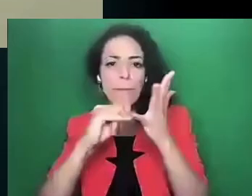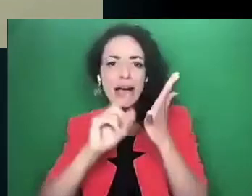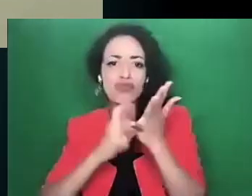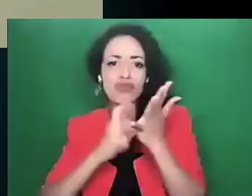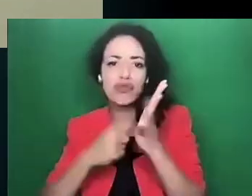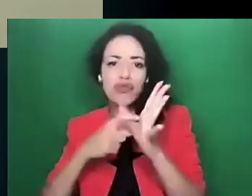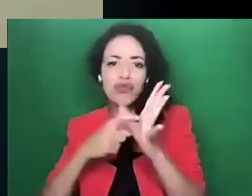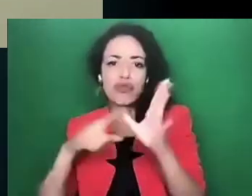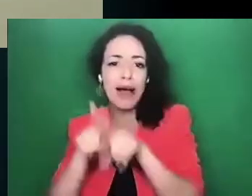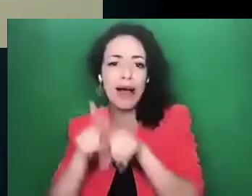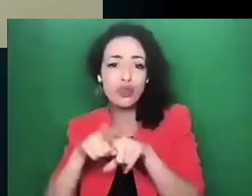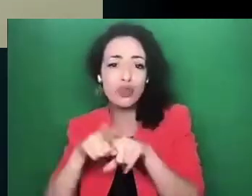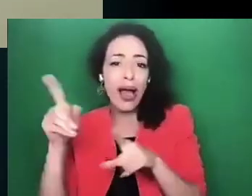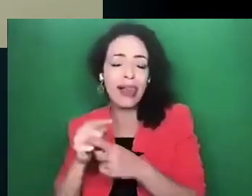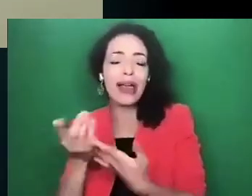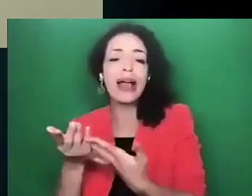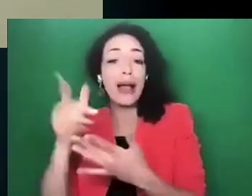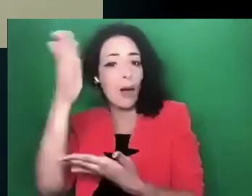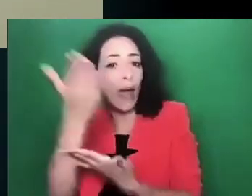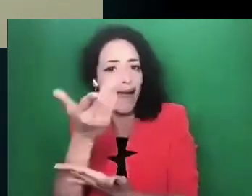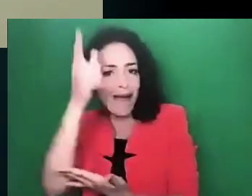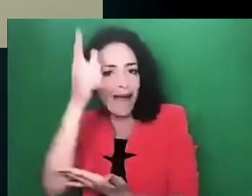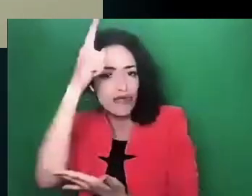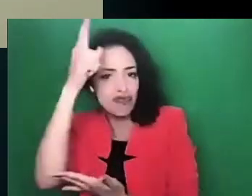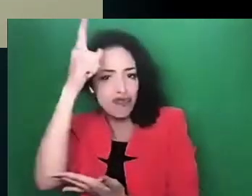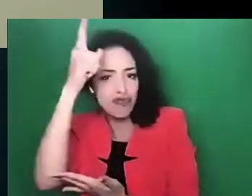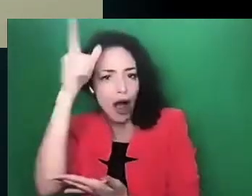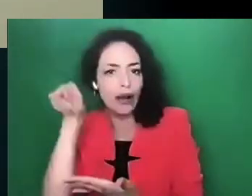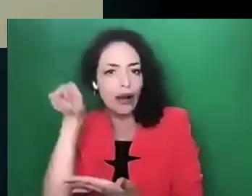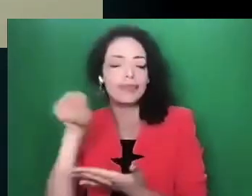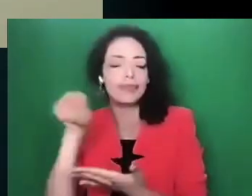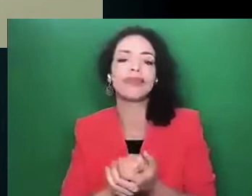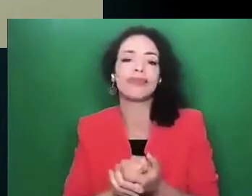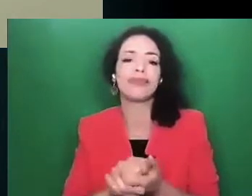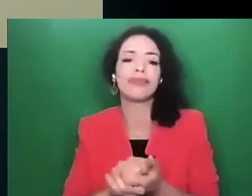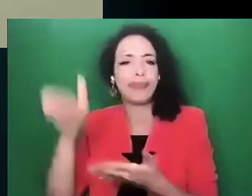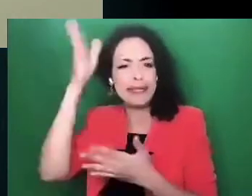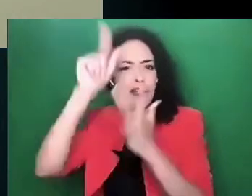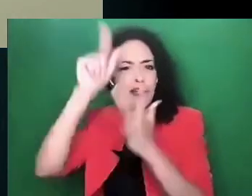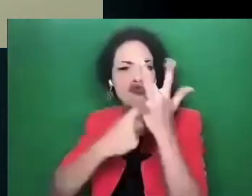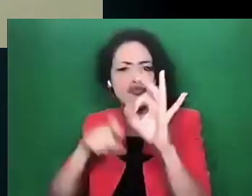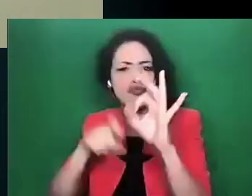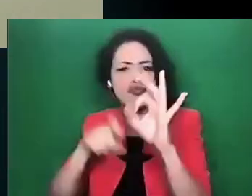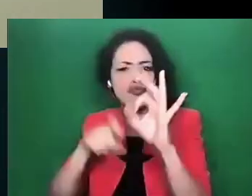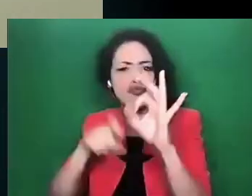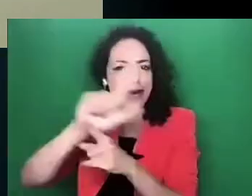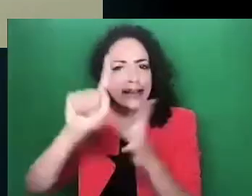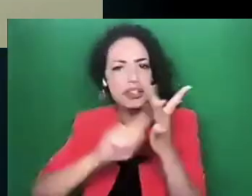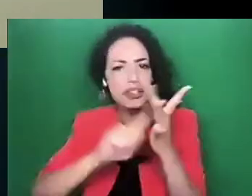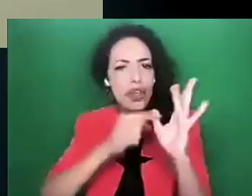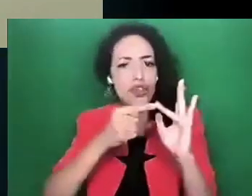Later in this session, Joe Glanville will be chairing a discussion with three artists, researchers,